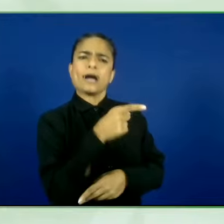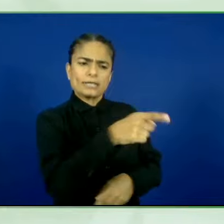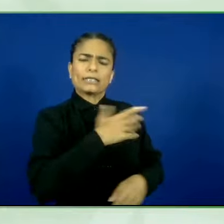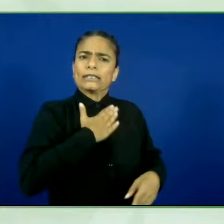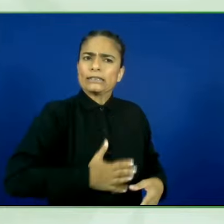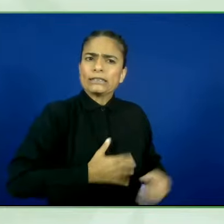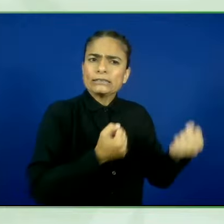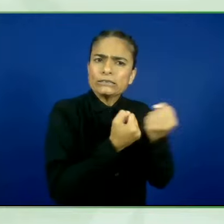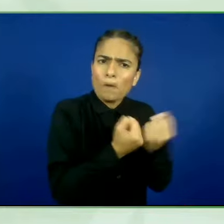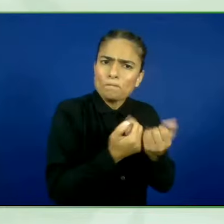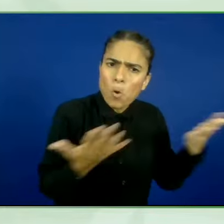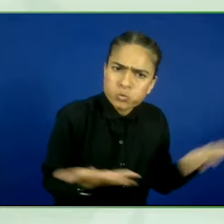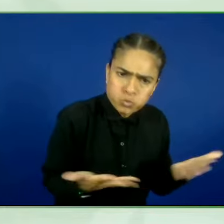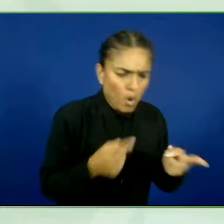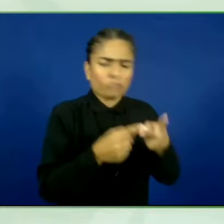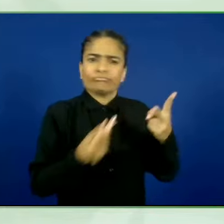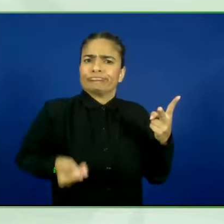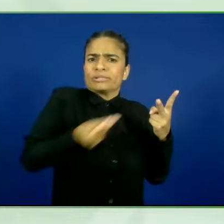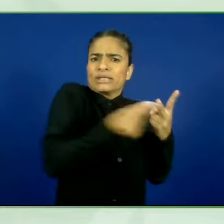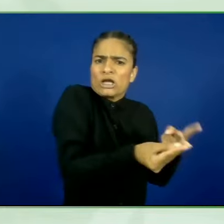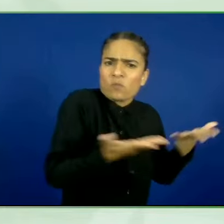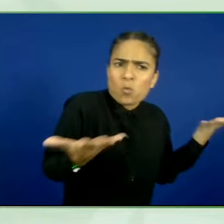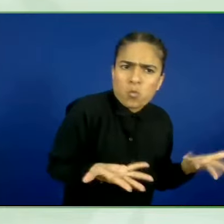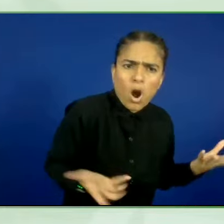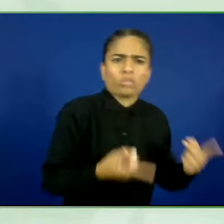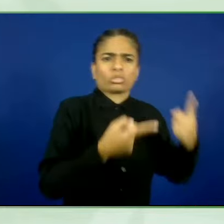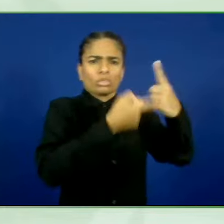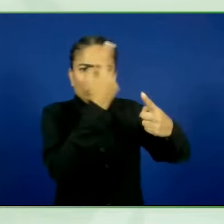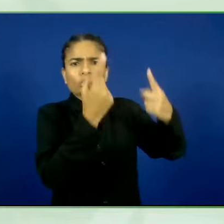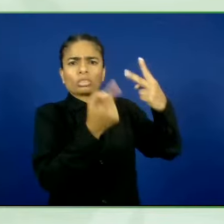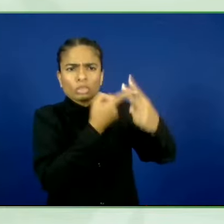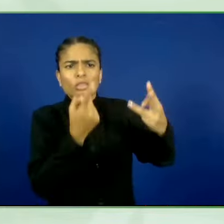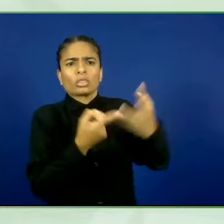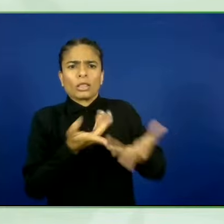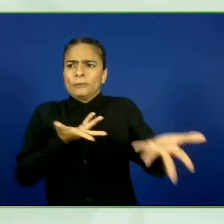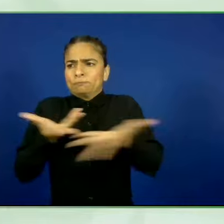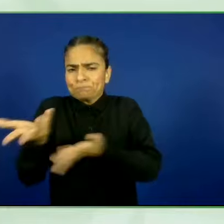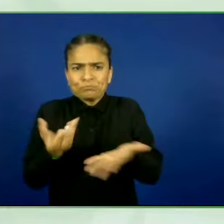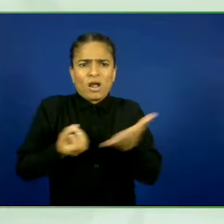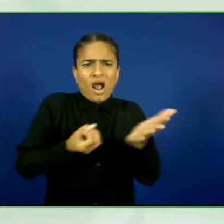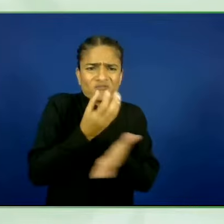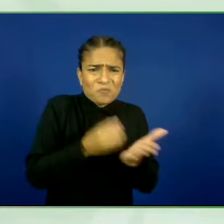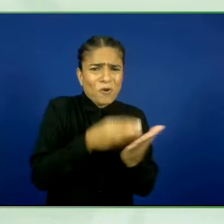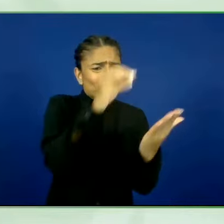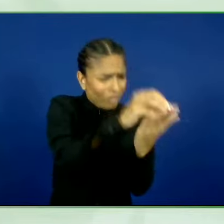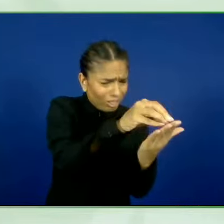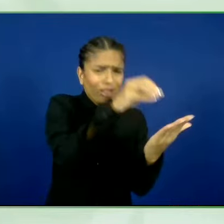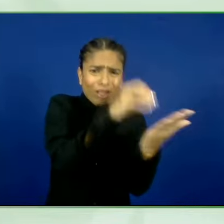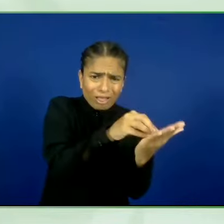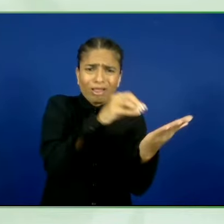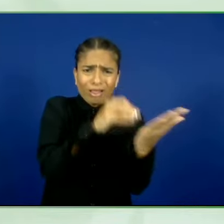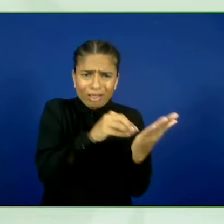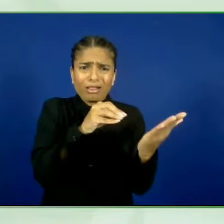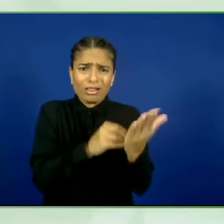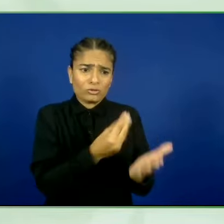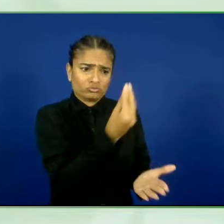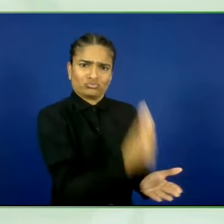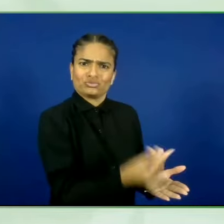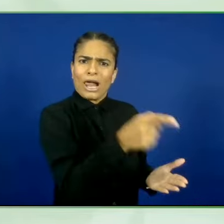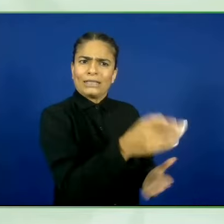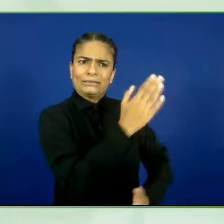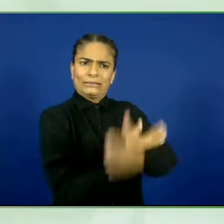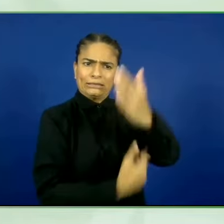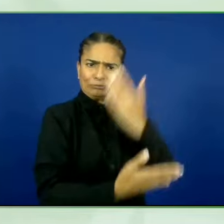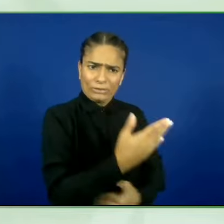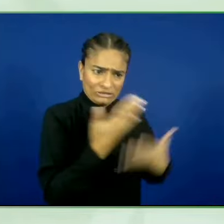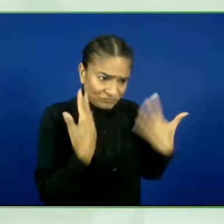the comprehensive information regarding the children with disabilities that to meet and the necessary support that is to be provided to them.